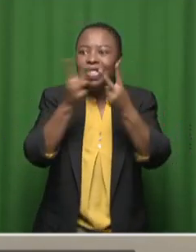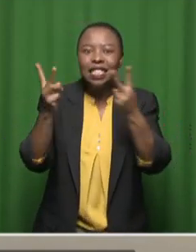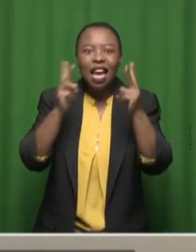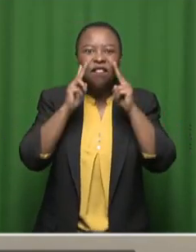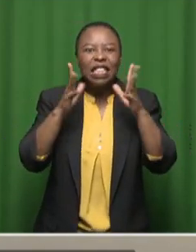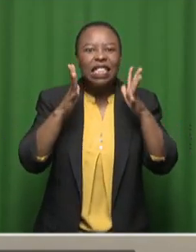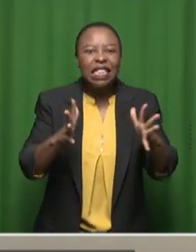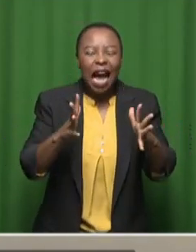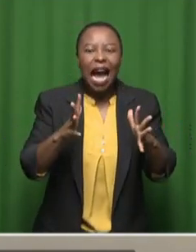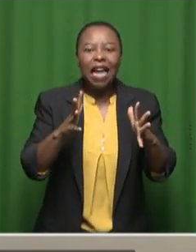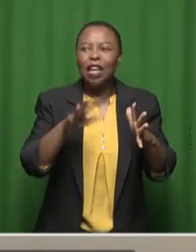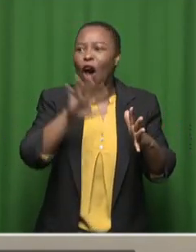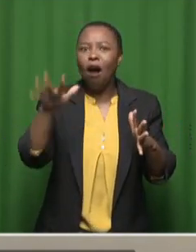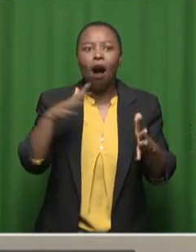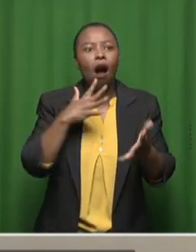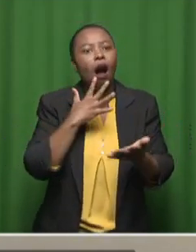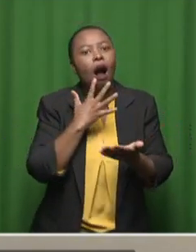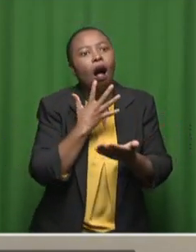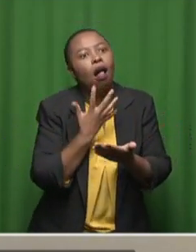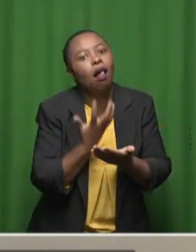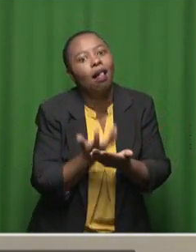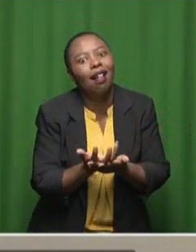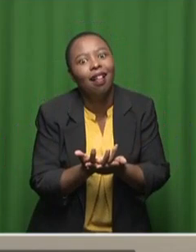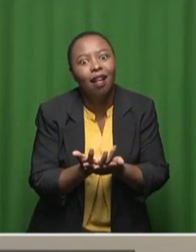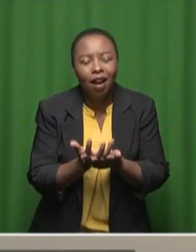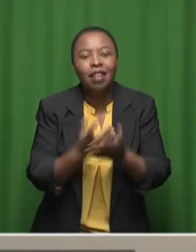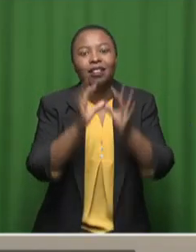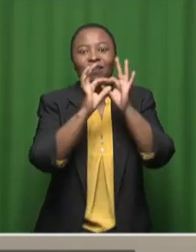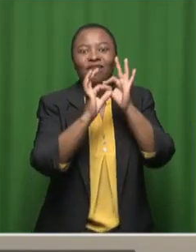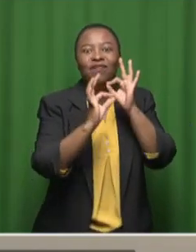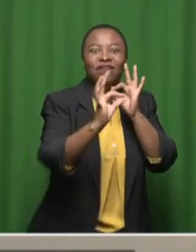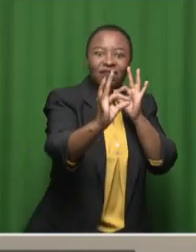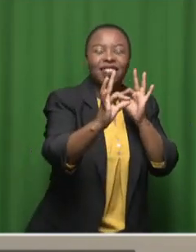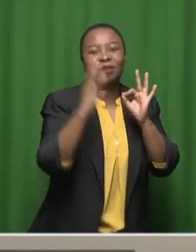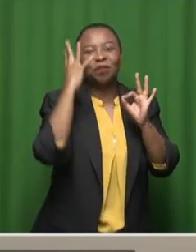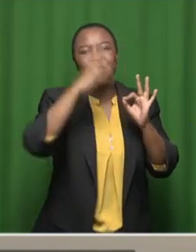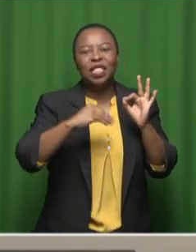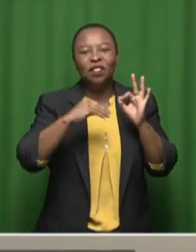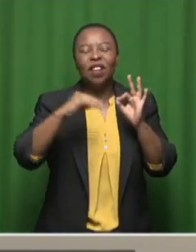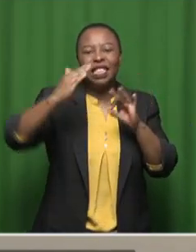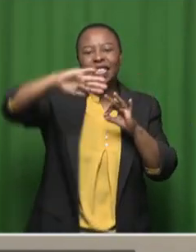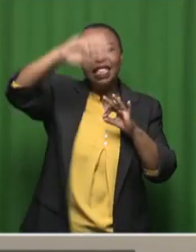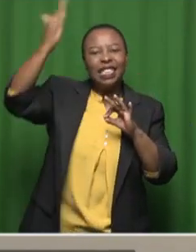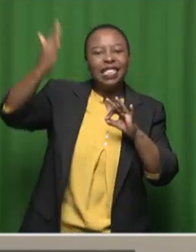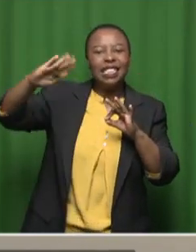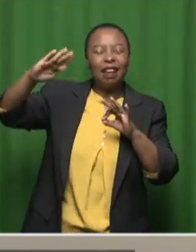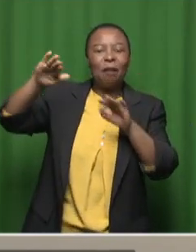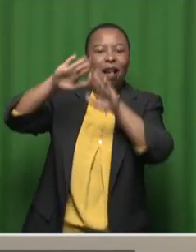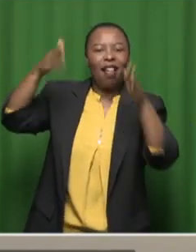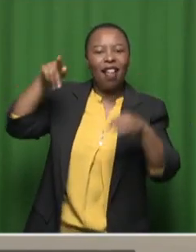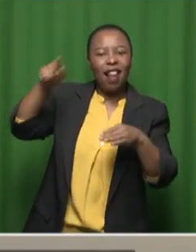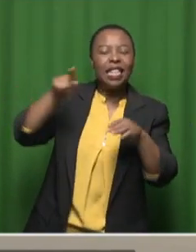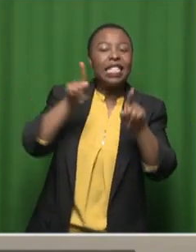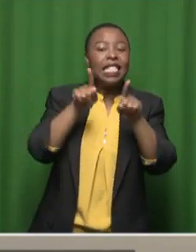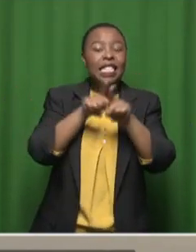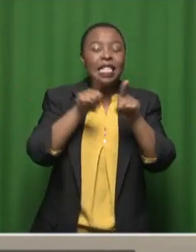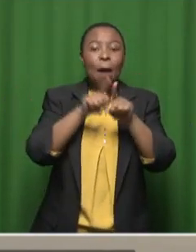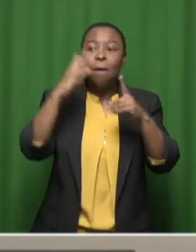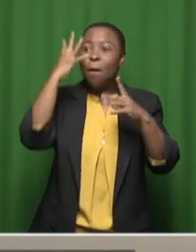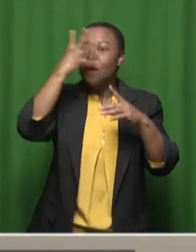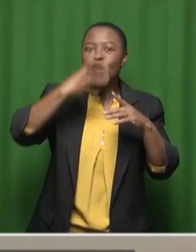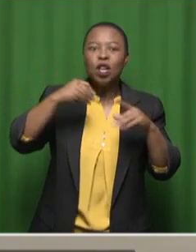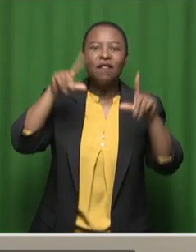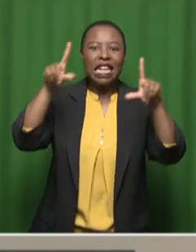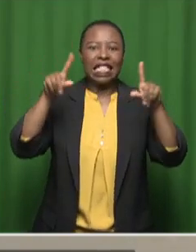just being in absolute awe of the cable car ride itself, of Table Mountain, and also of this very beautiful city that we're living